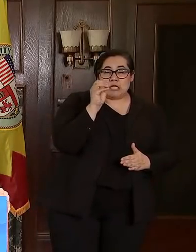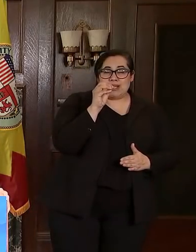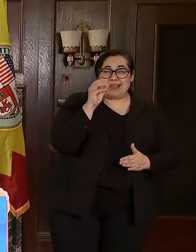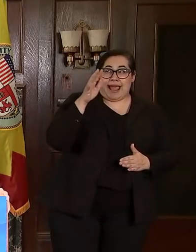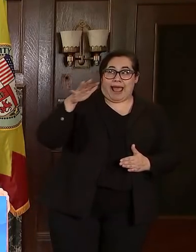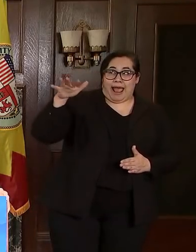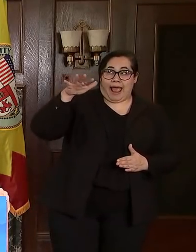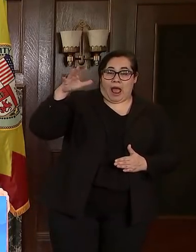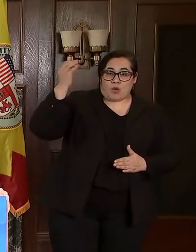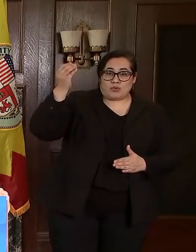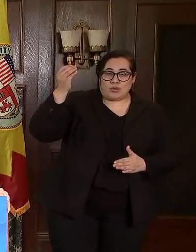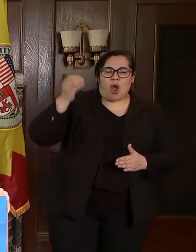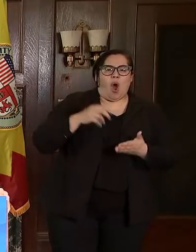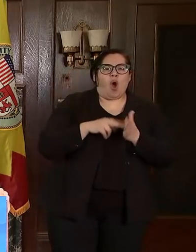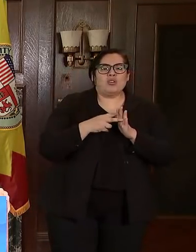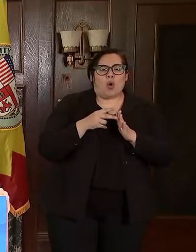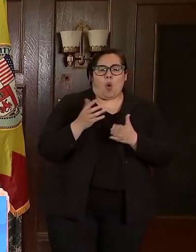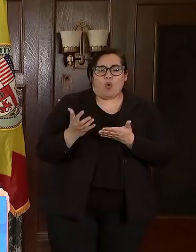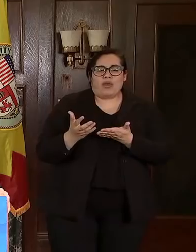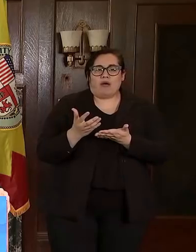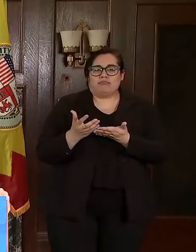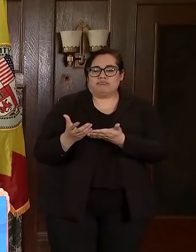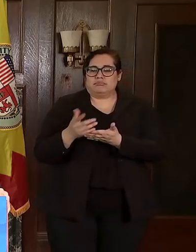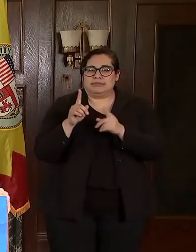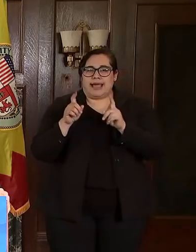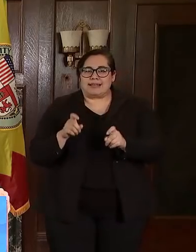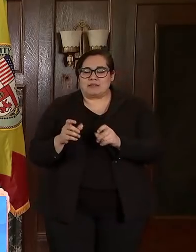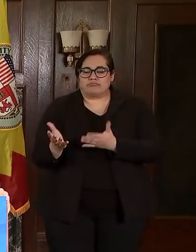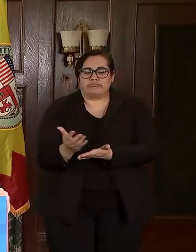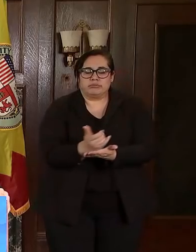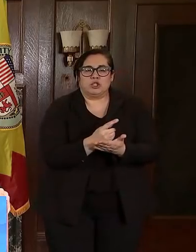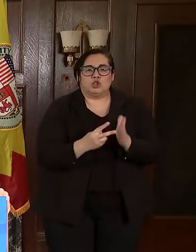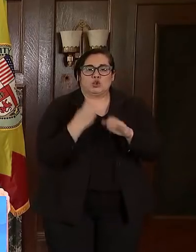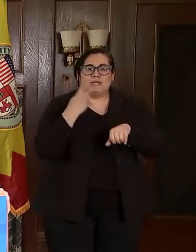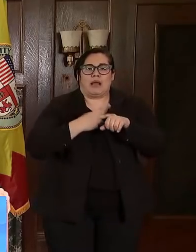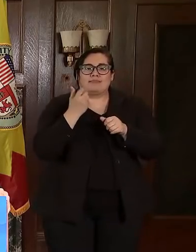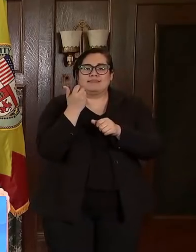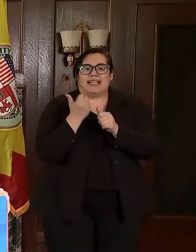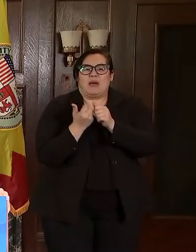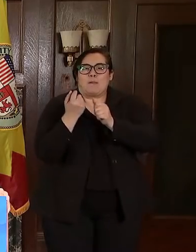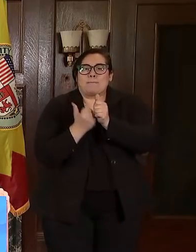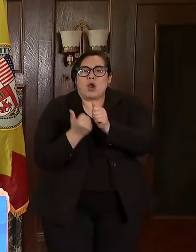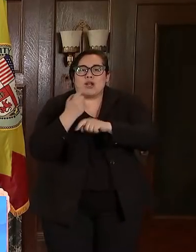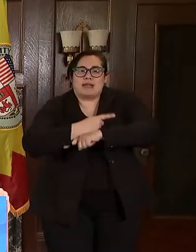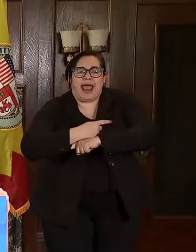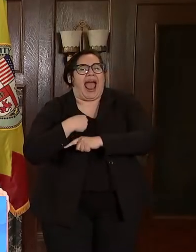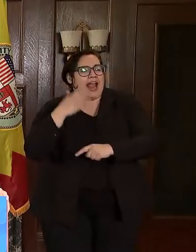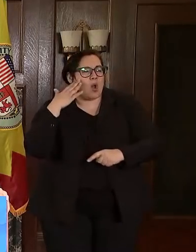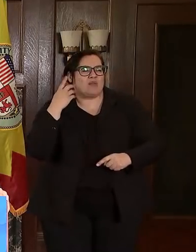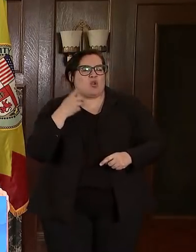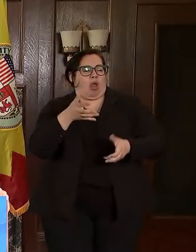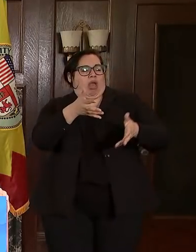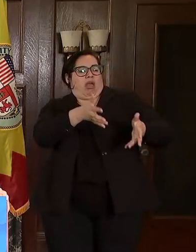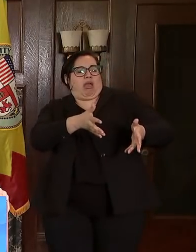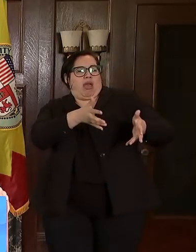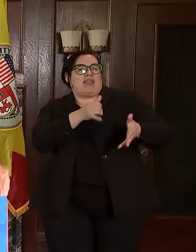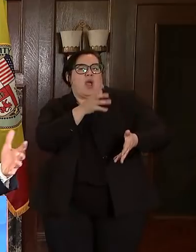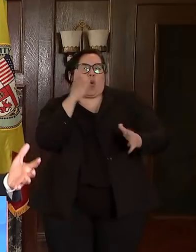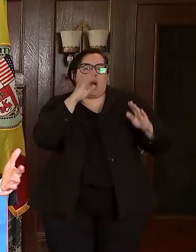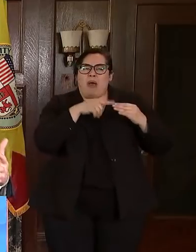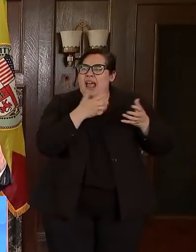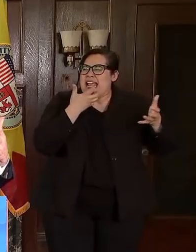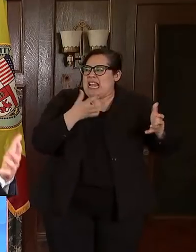out, and they're picked up twice a day. So we're very confident that, I know you said somebody told you about them being dumped there, and they were worried they were in